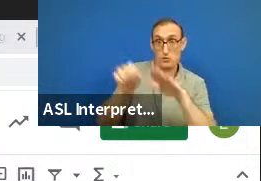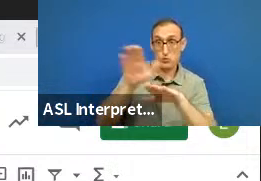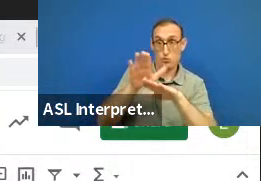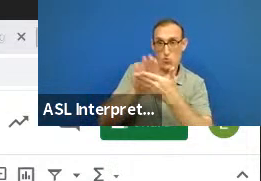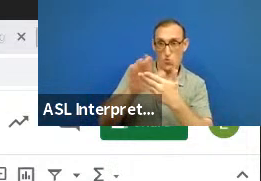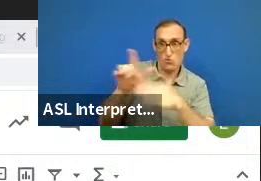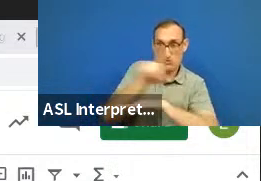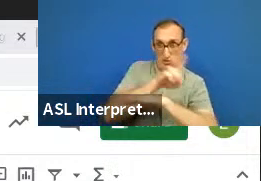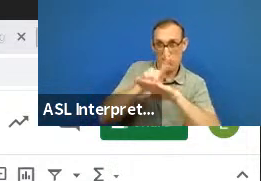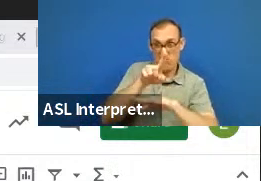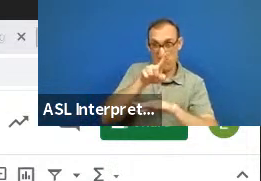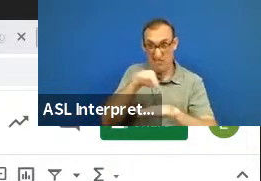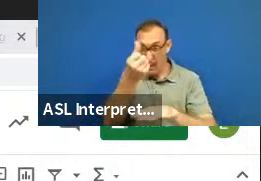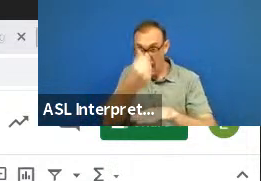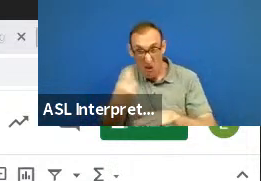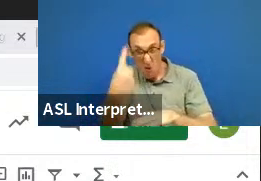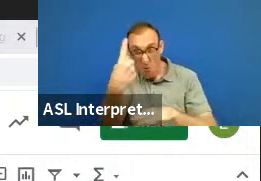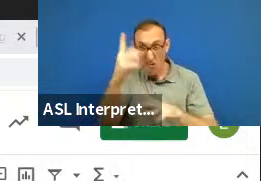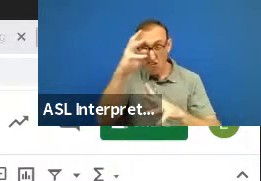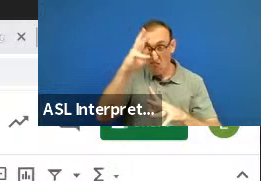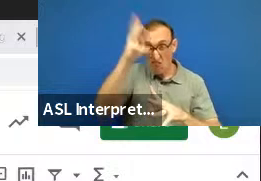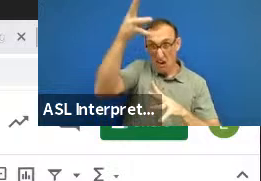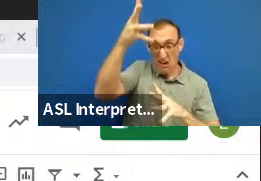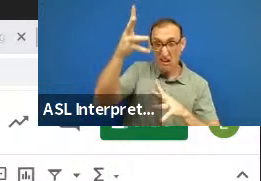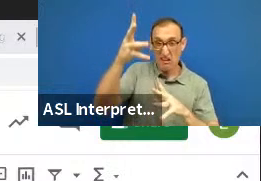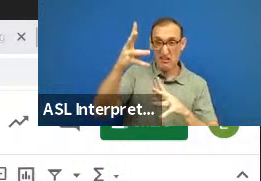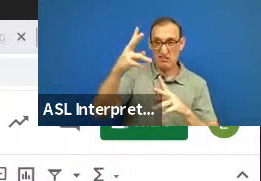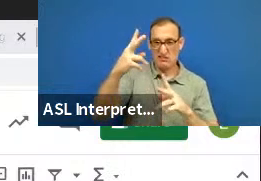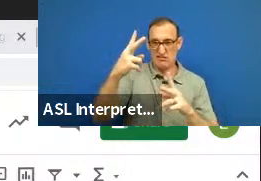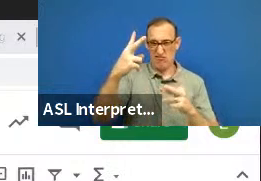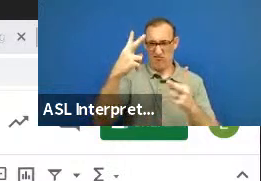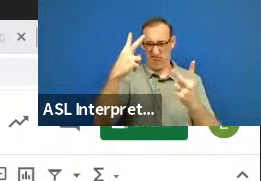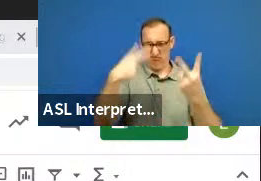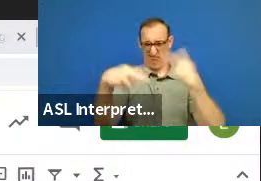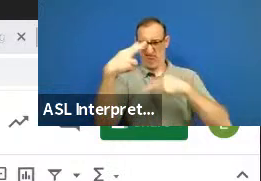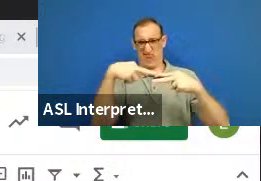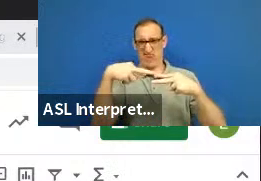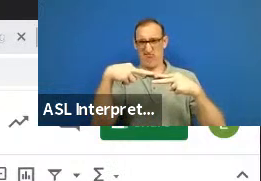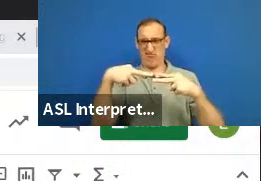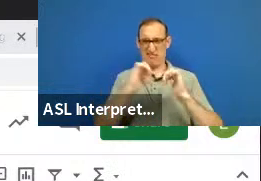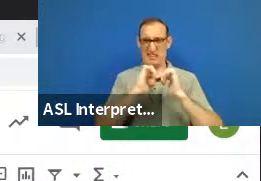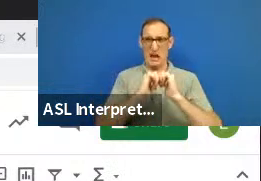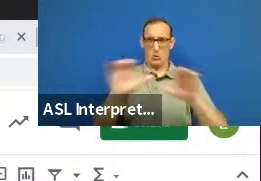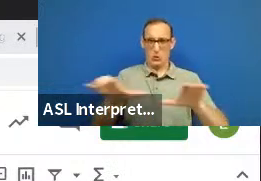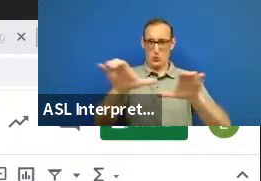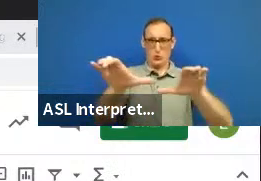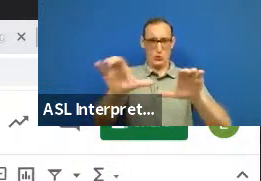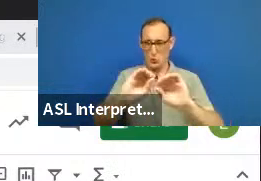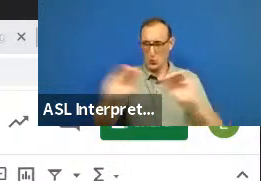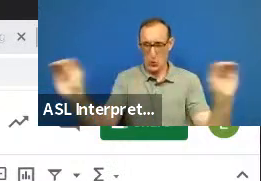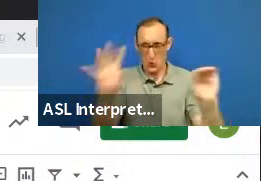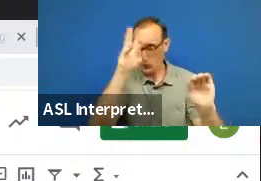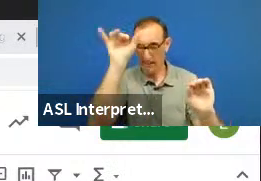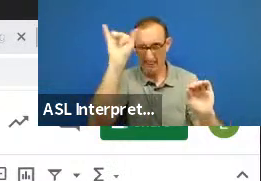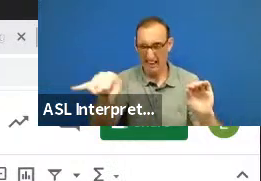evaluation instrument in terms of how we are doing. Now, having said that, the idea that I